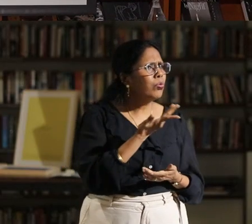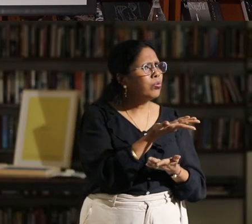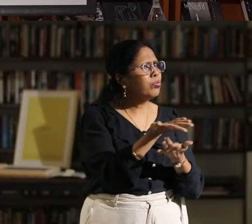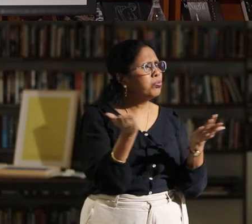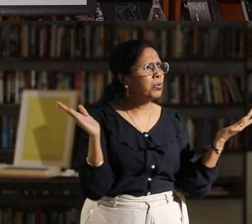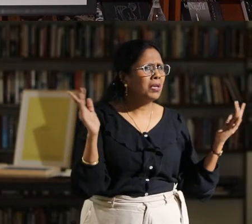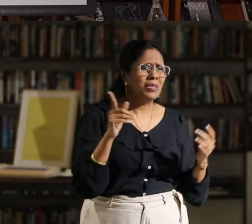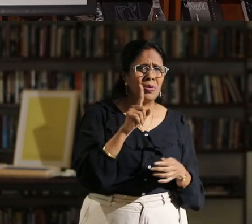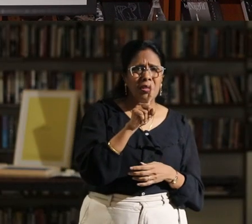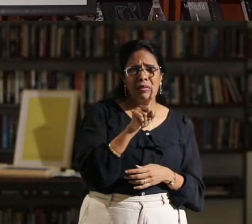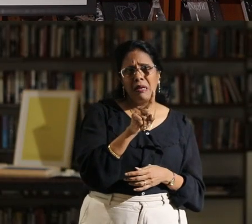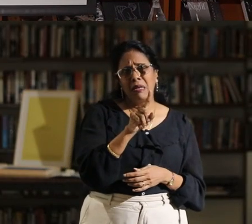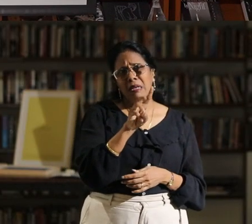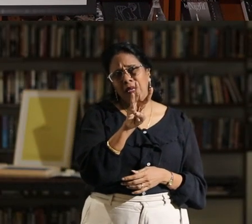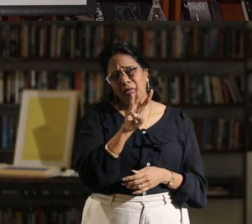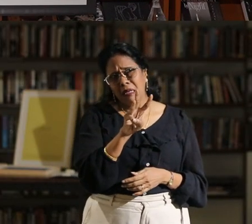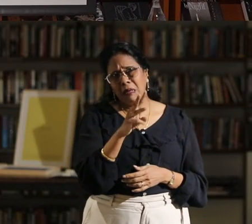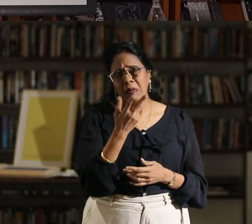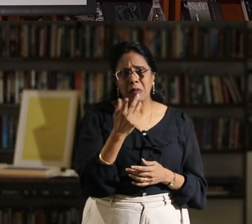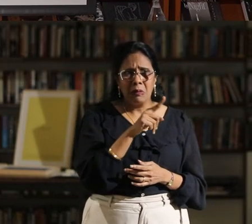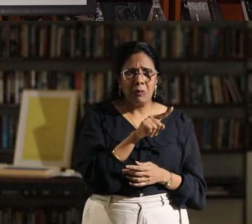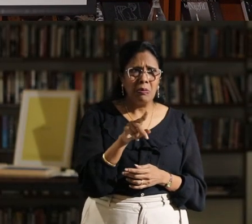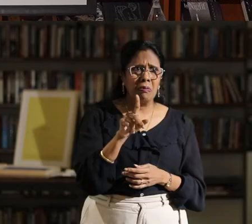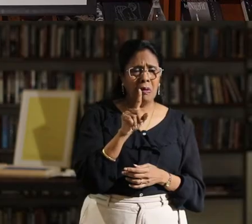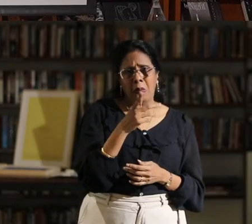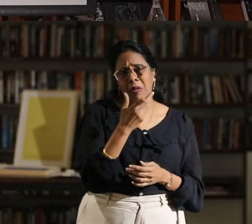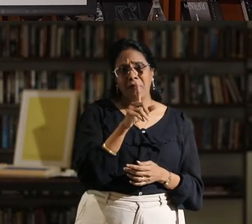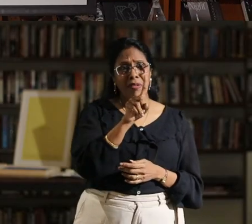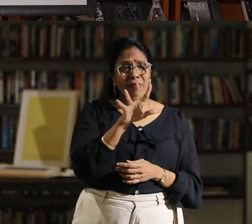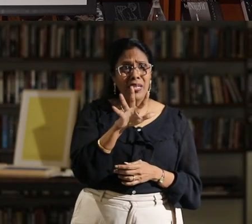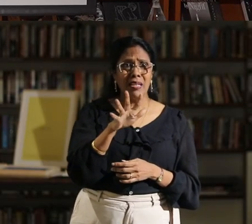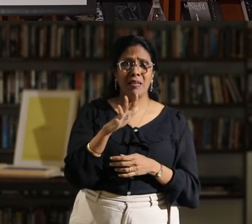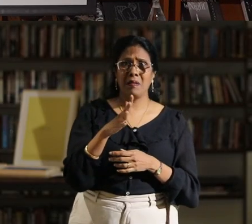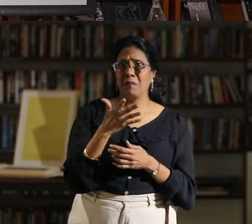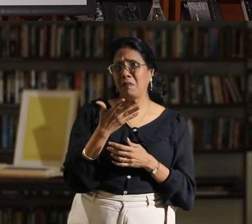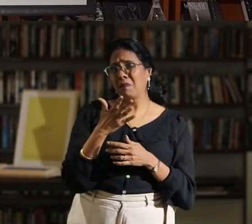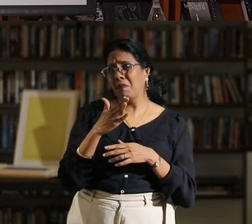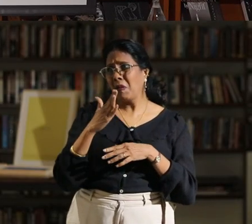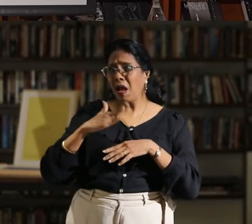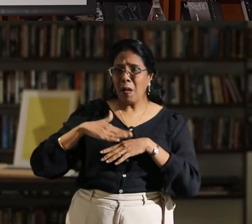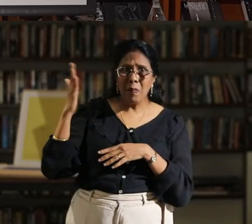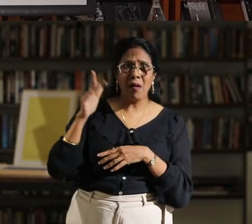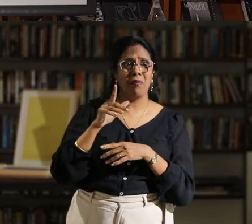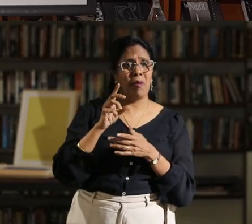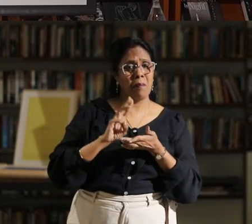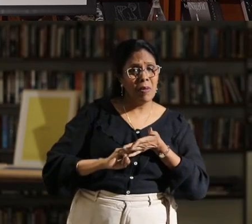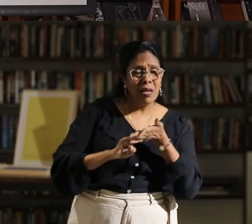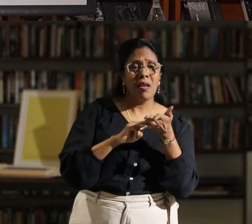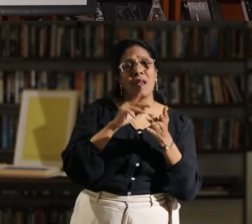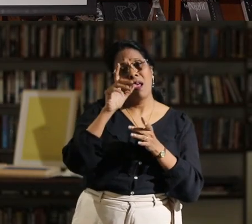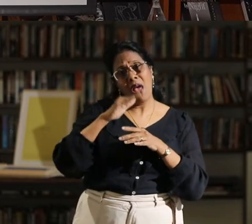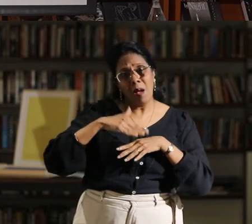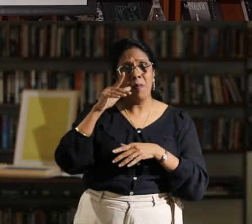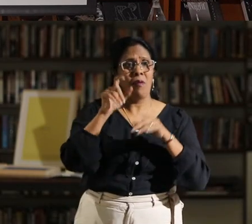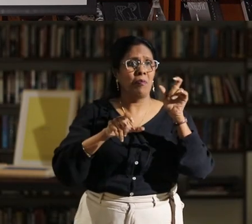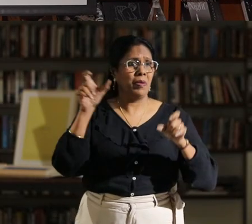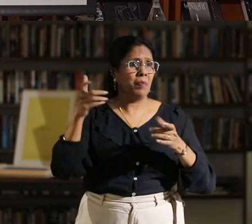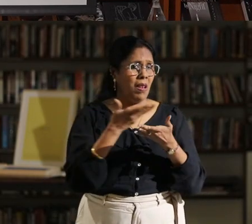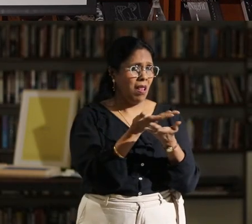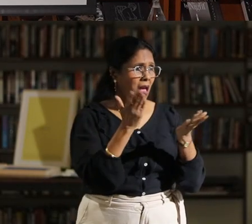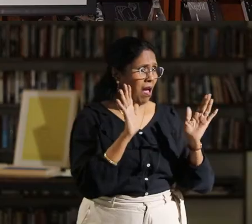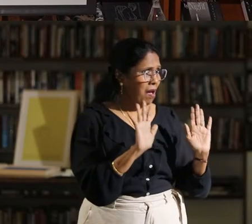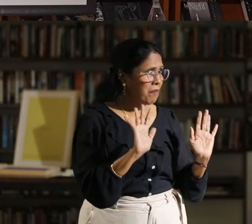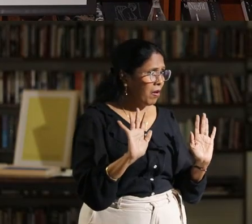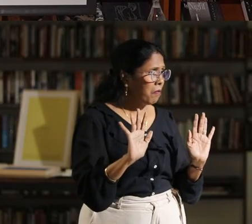15 plus million people, man. So it's too big to do as one project. So we broke it down to micro